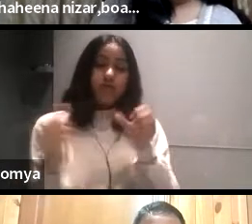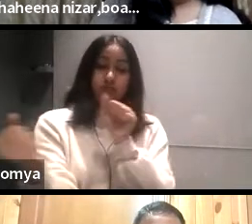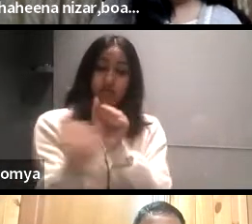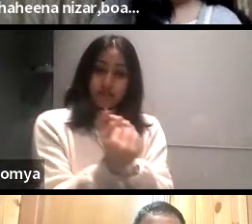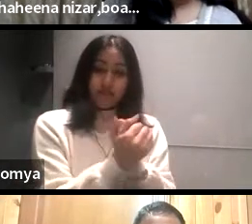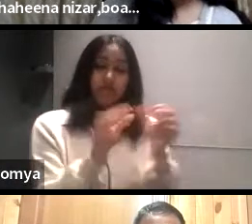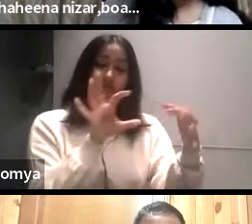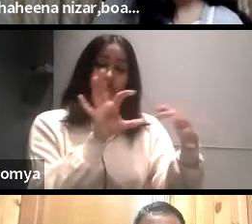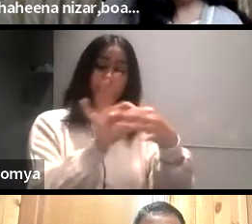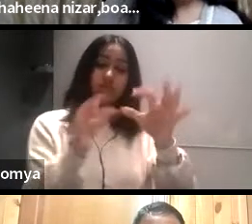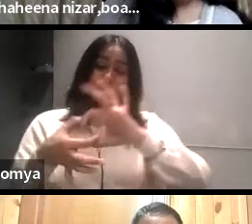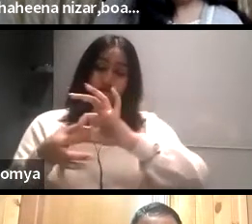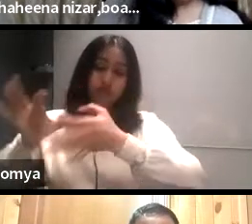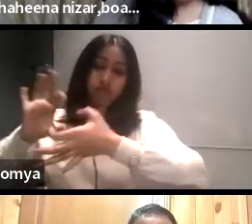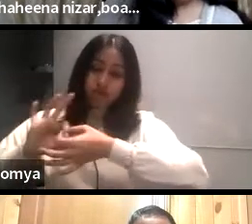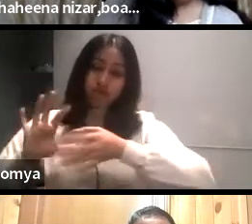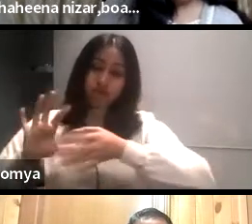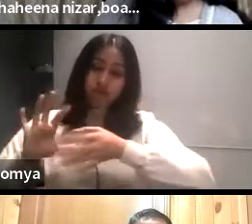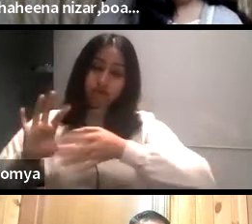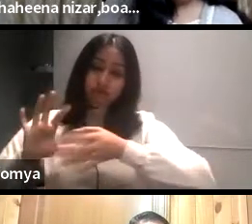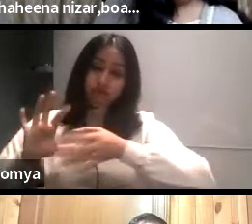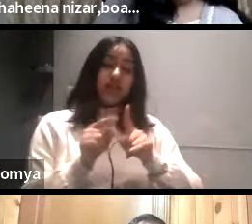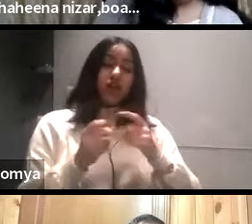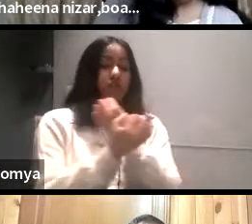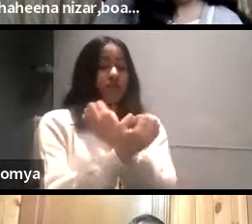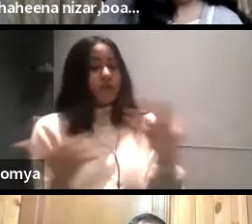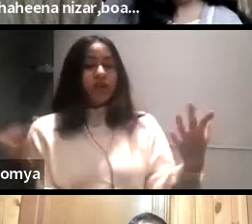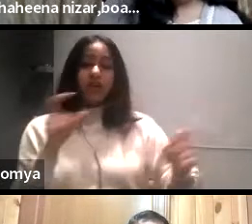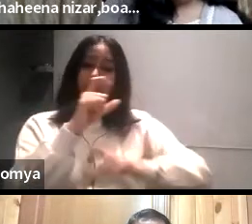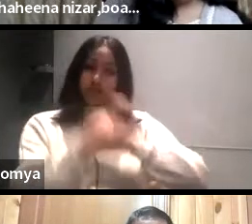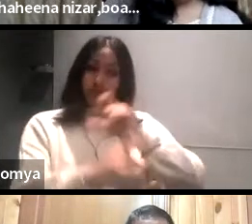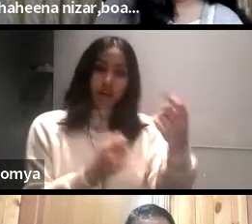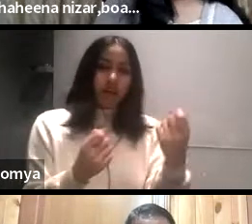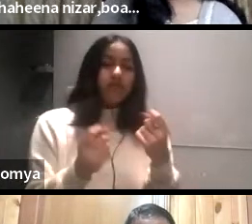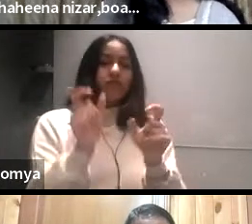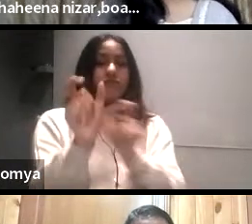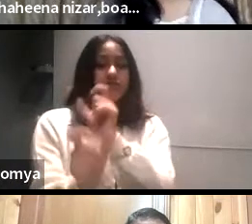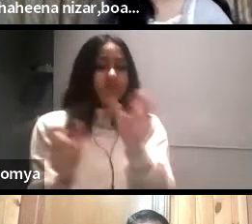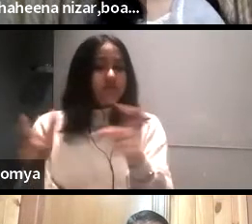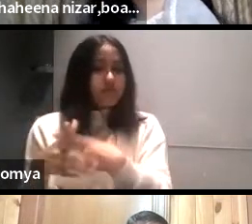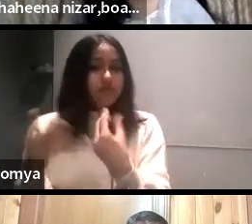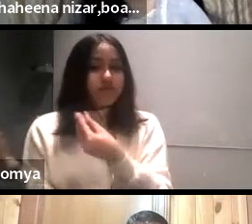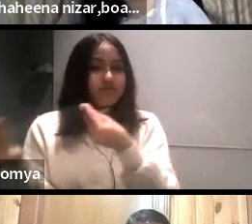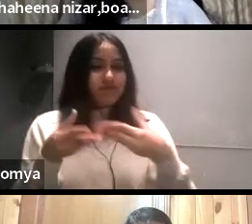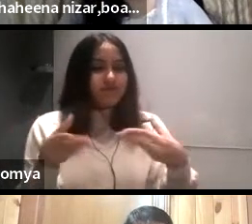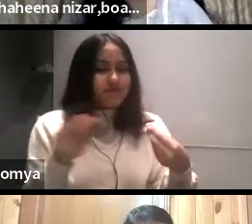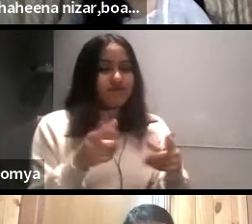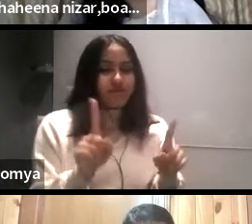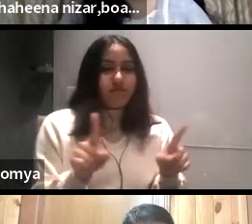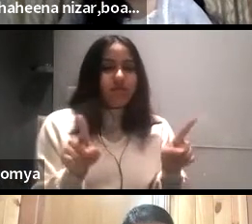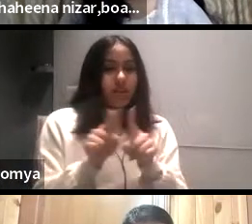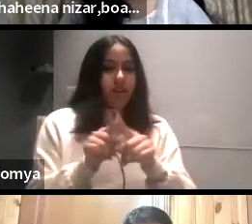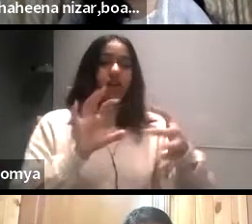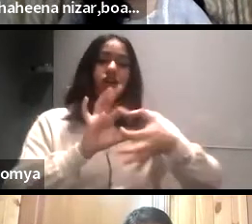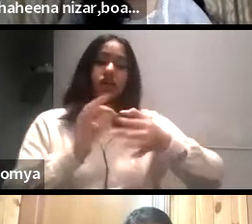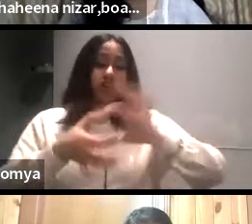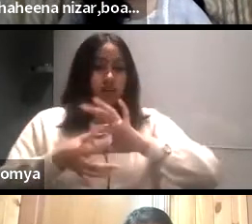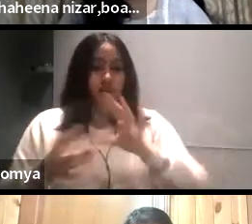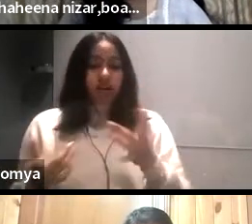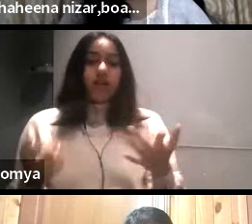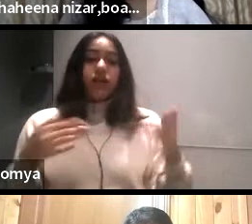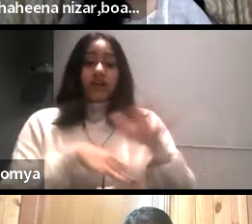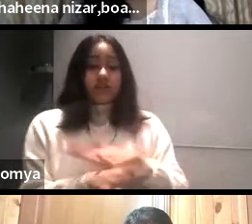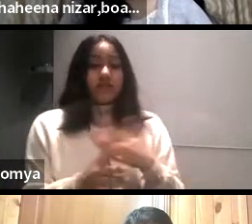many academic institutions, many employers to make their workplace inclusive, their training curriculum